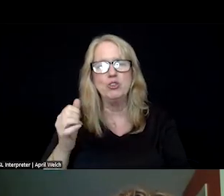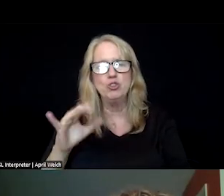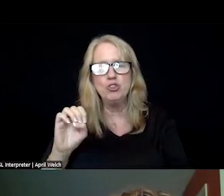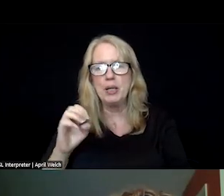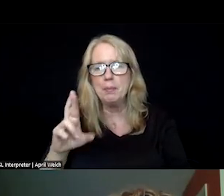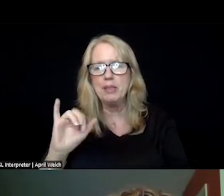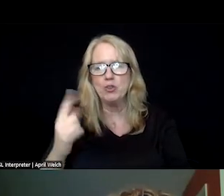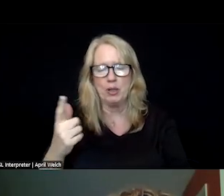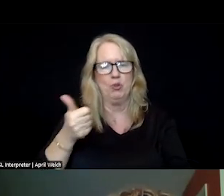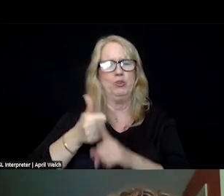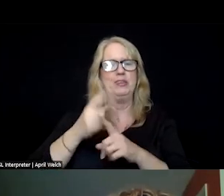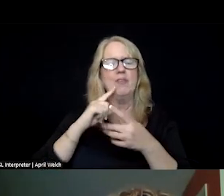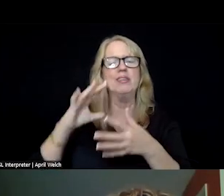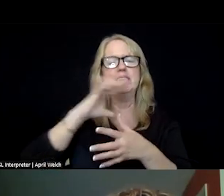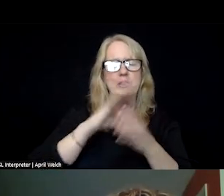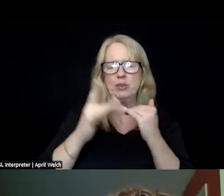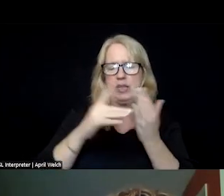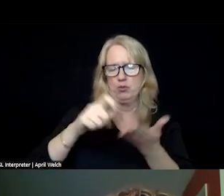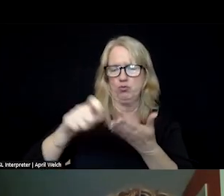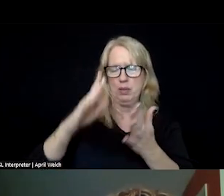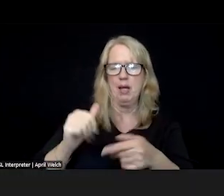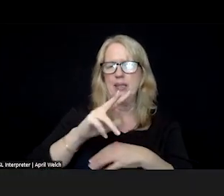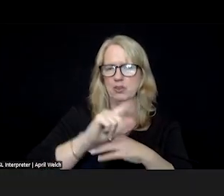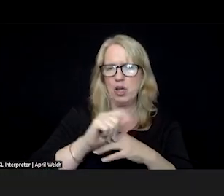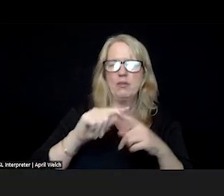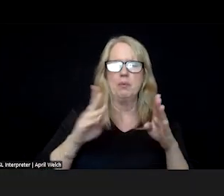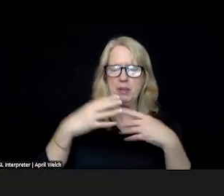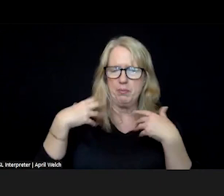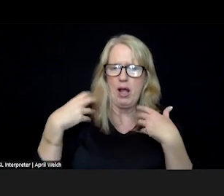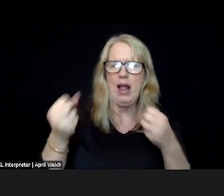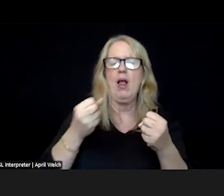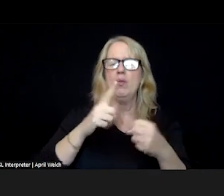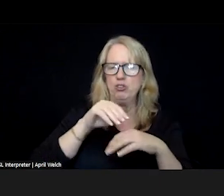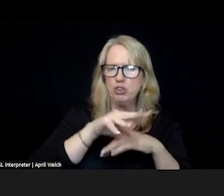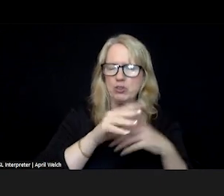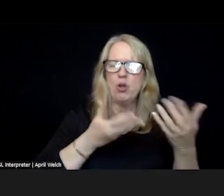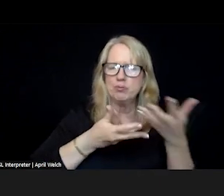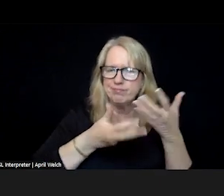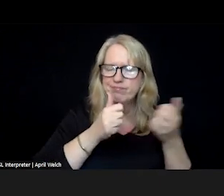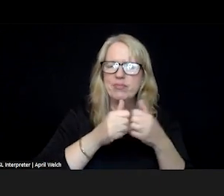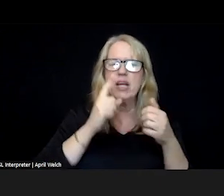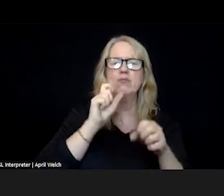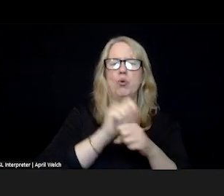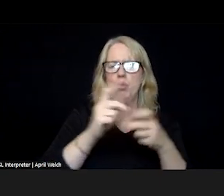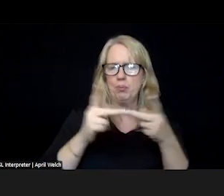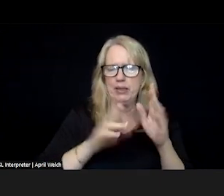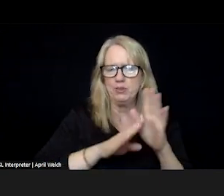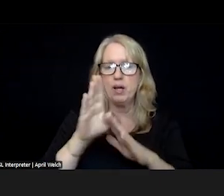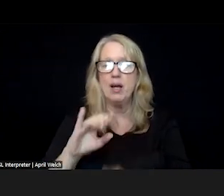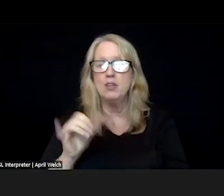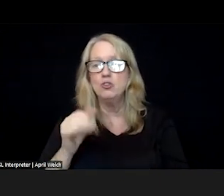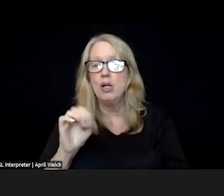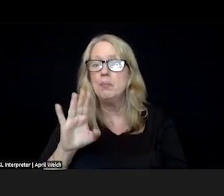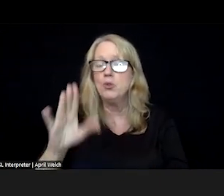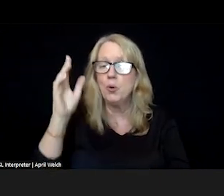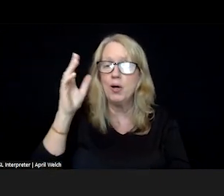She's a senior technical writer and consults behavioral health organizations on 988 and workplace development. Jamie, in this week's opinion, you